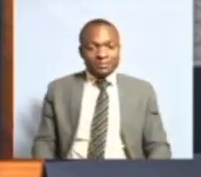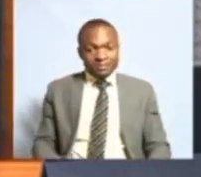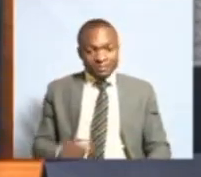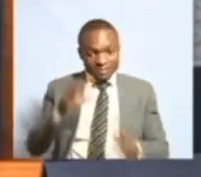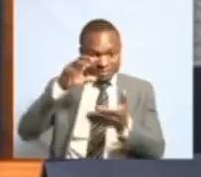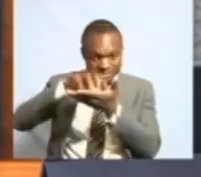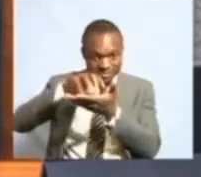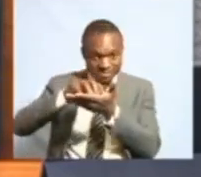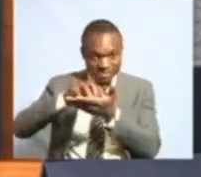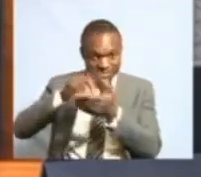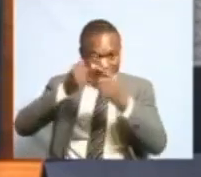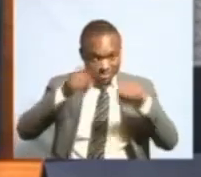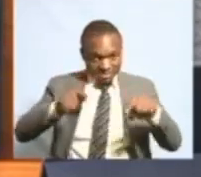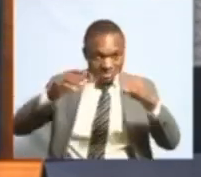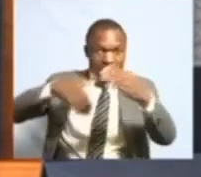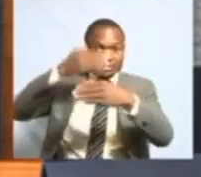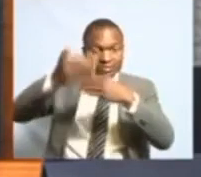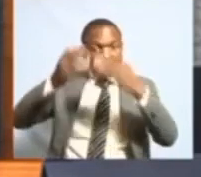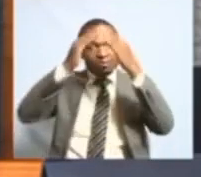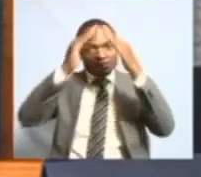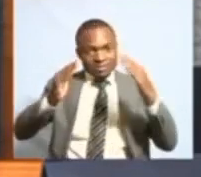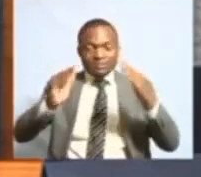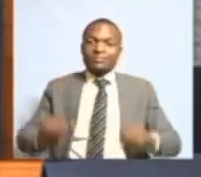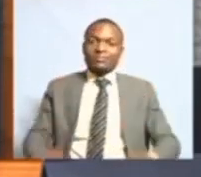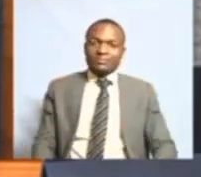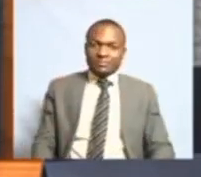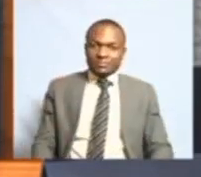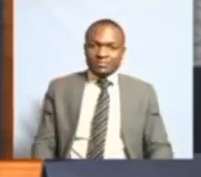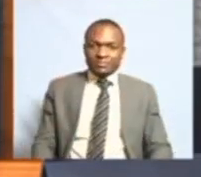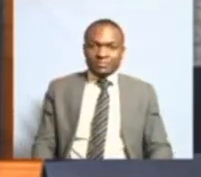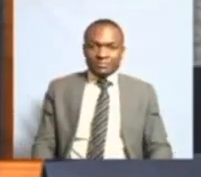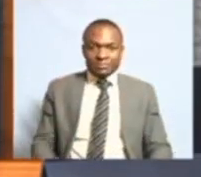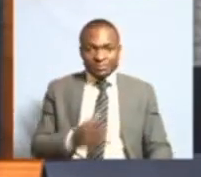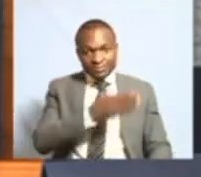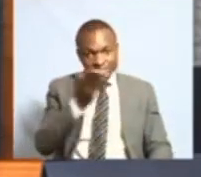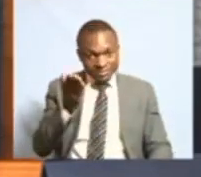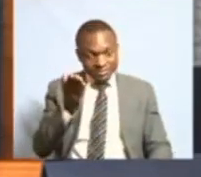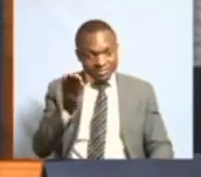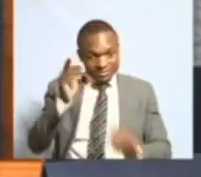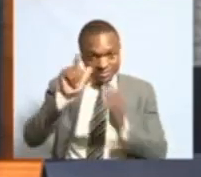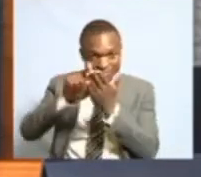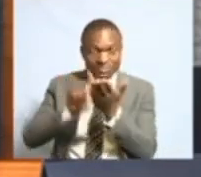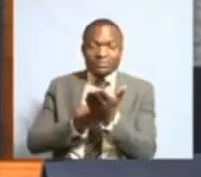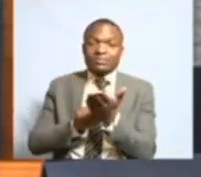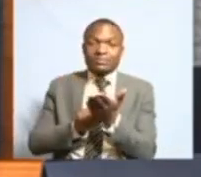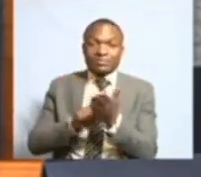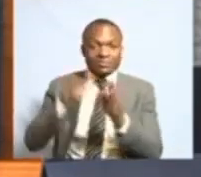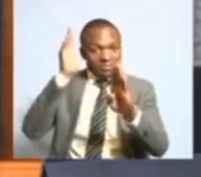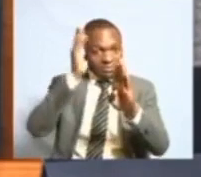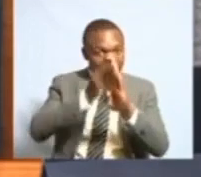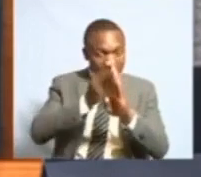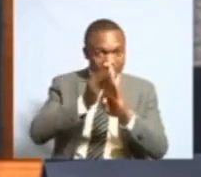a matter that occurred outside the House. So in terms of our standing orders,